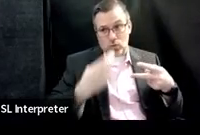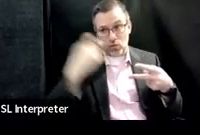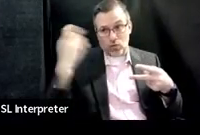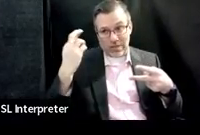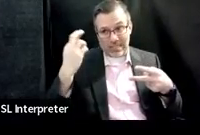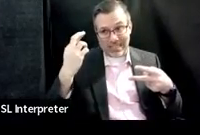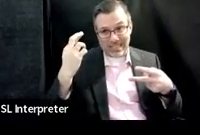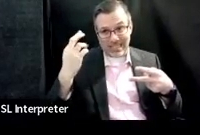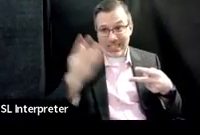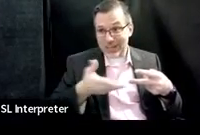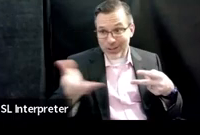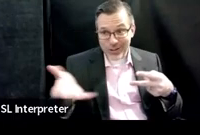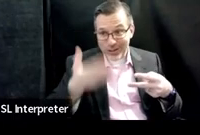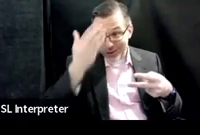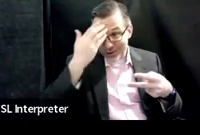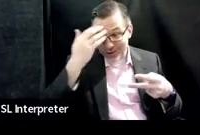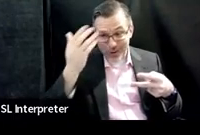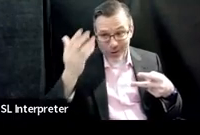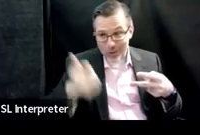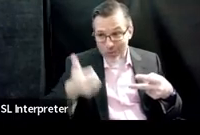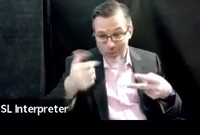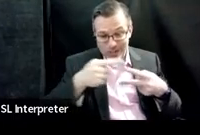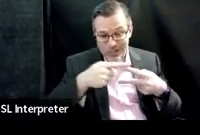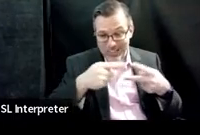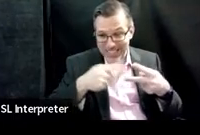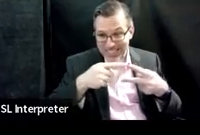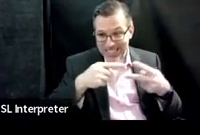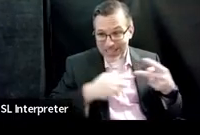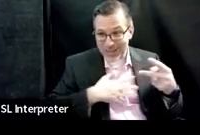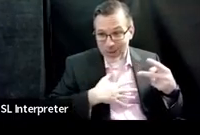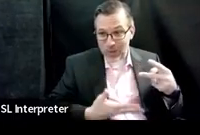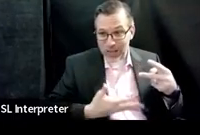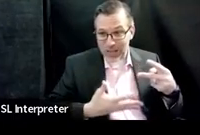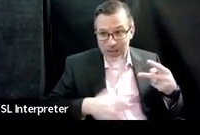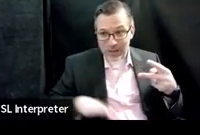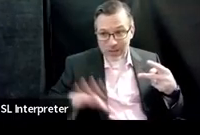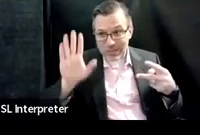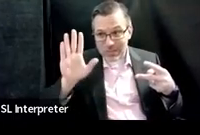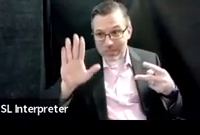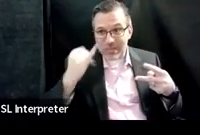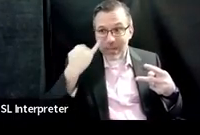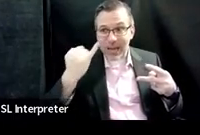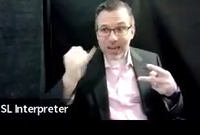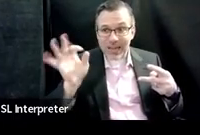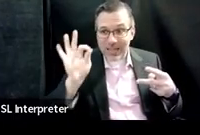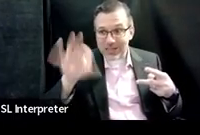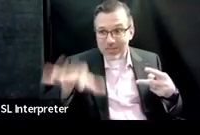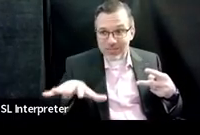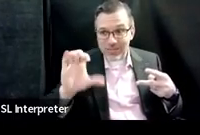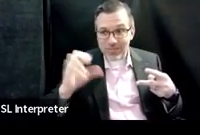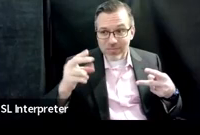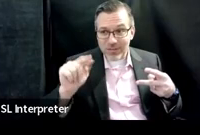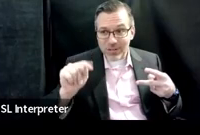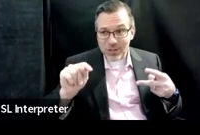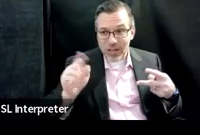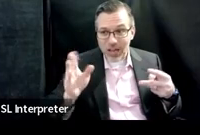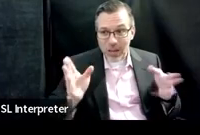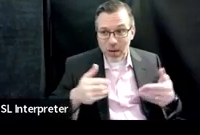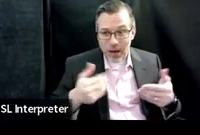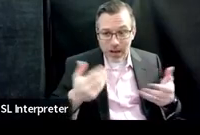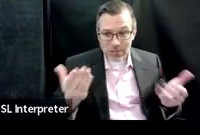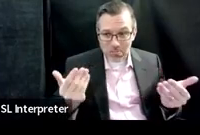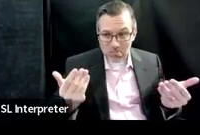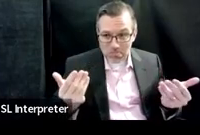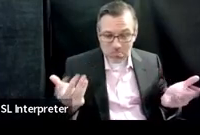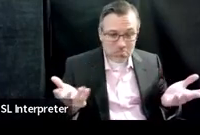anybody know that? Do you want to take a chance? If you're willing to drop your ideas in the chat box, that would be great. If you